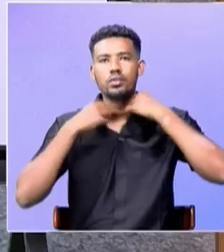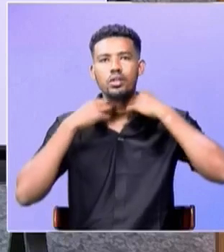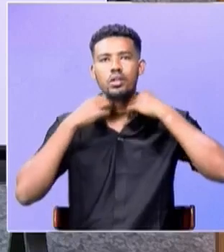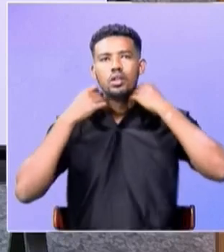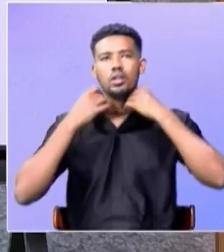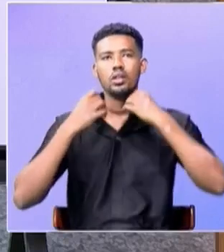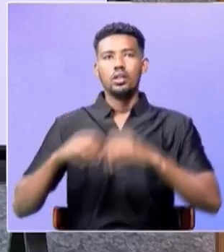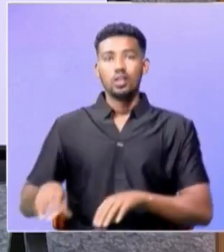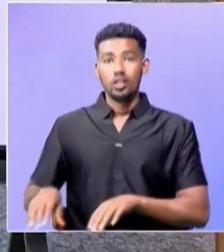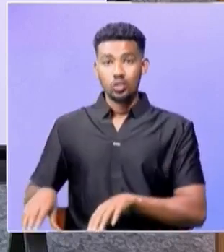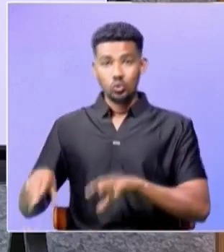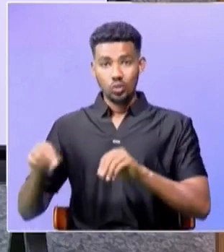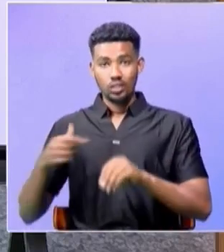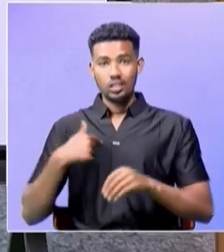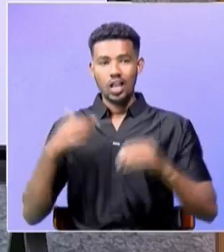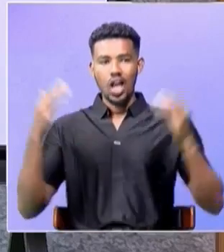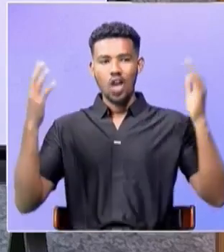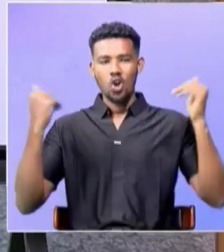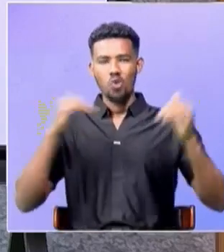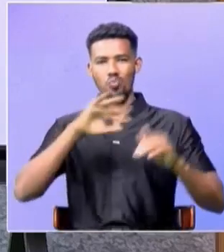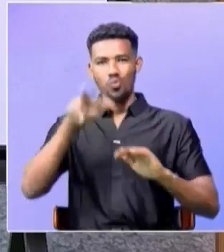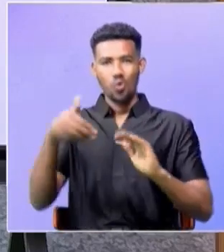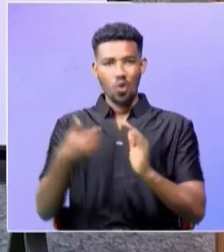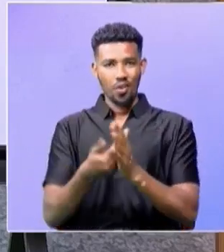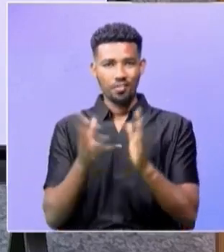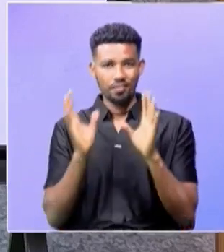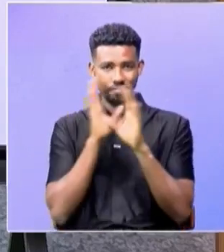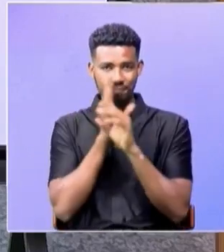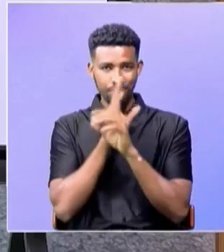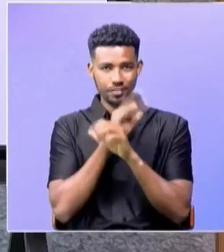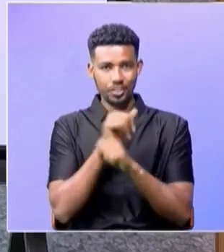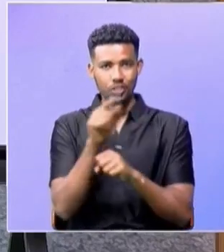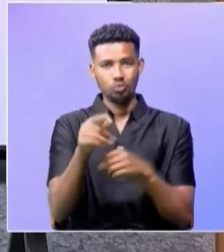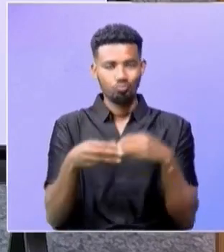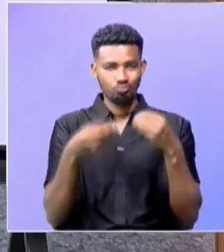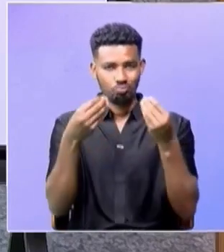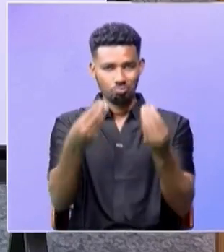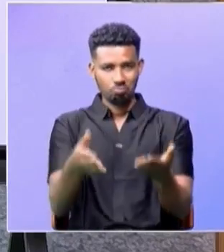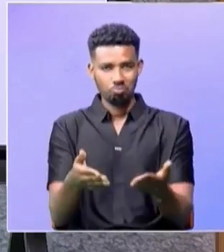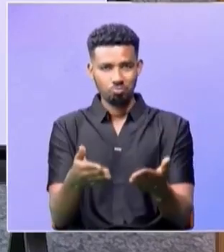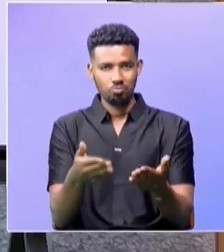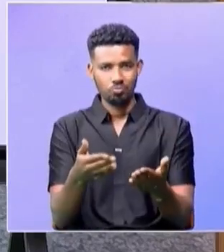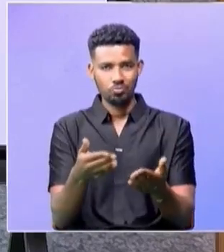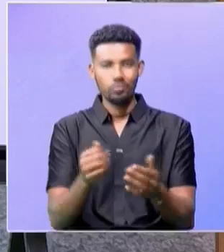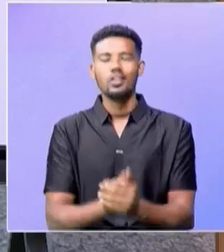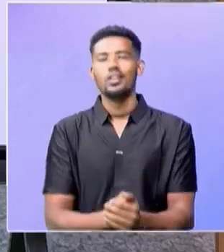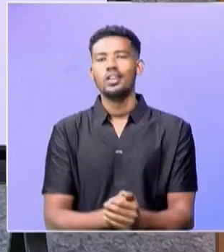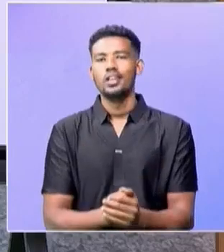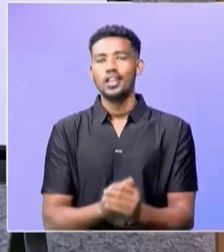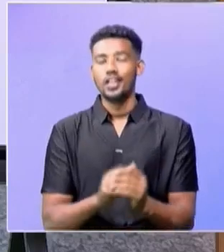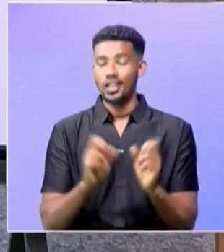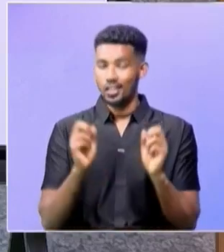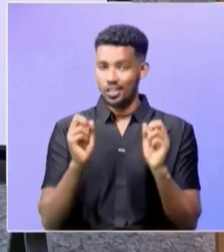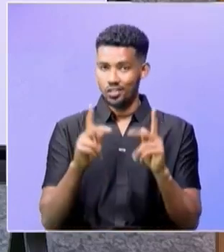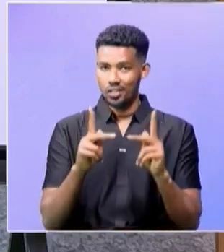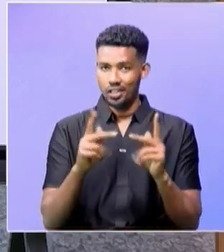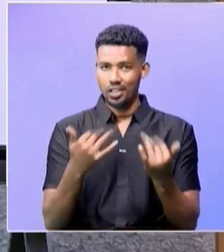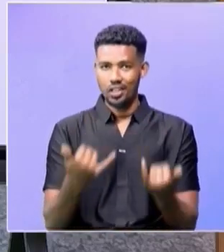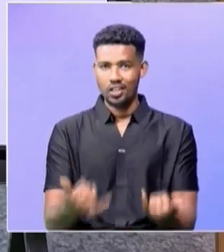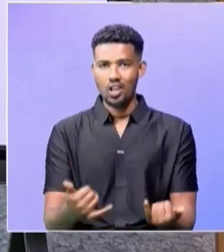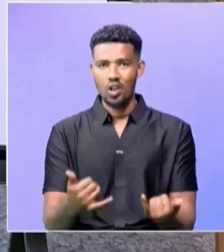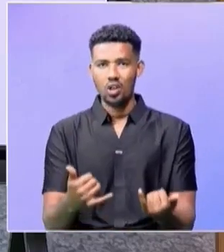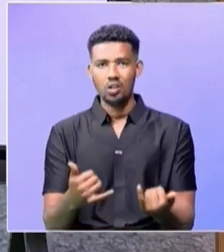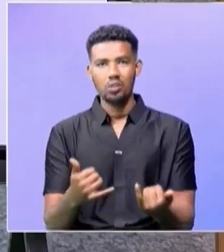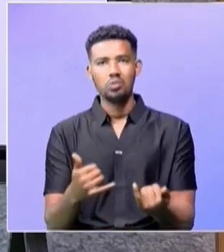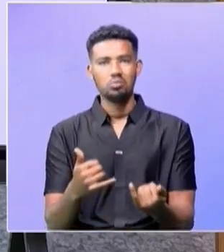students, I hope you all have finished your activity too. So let us